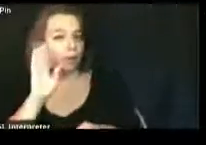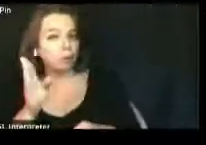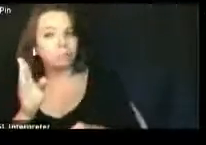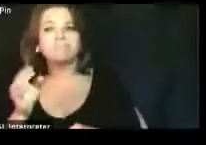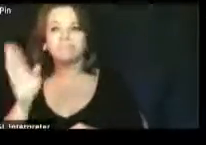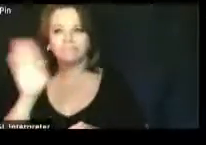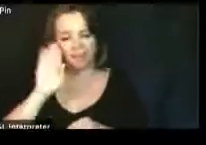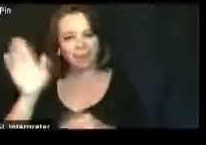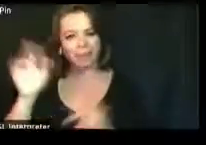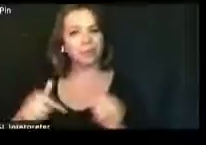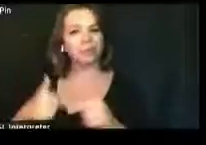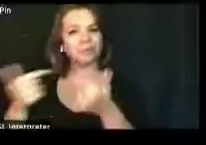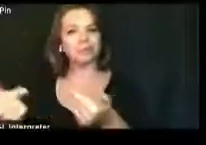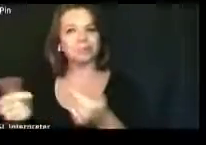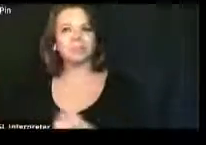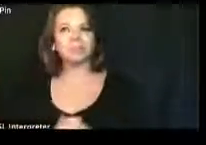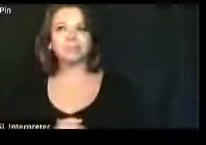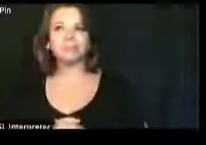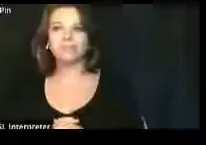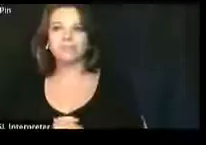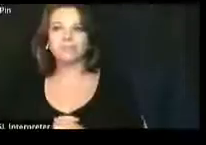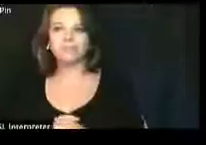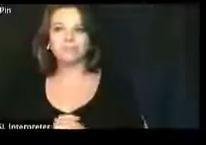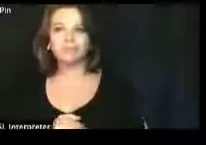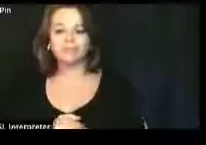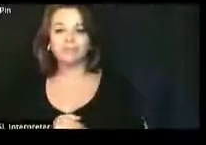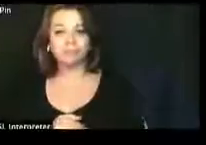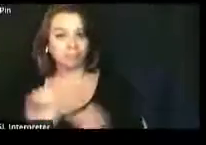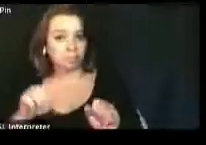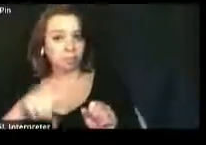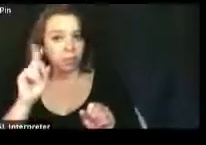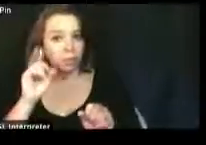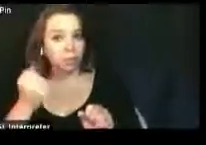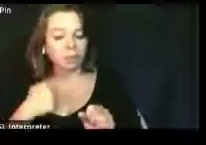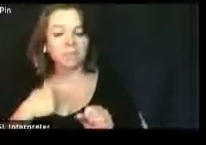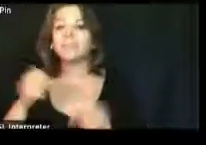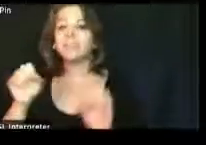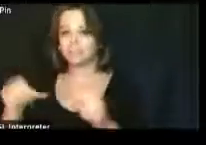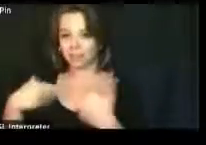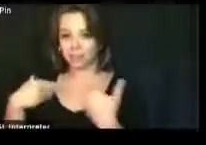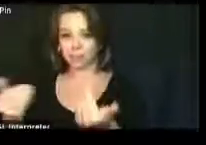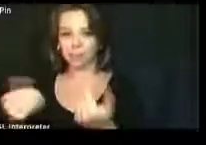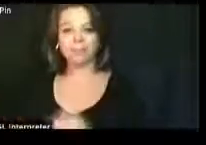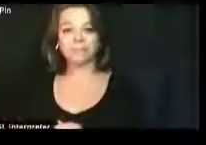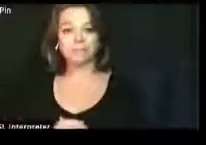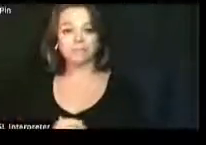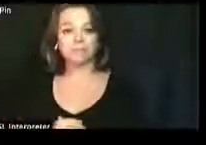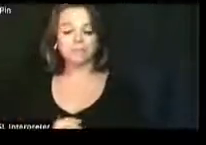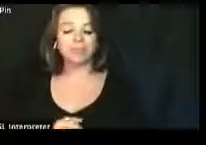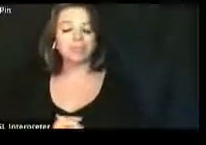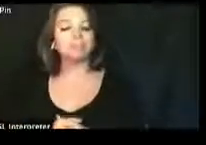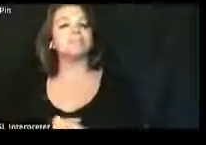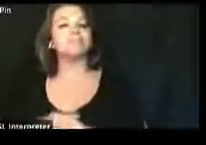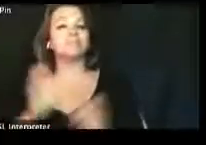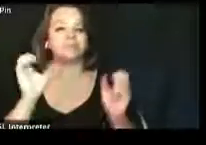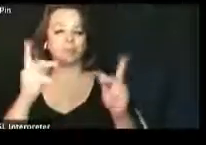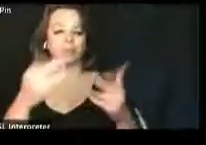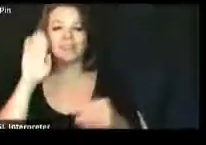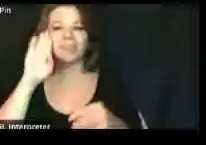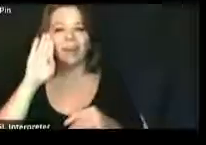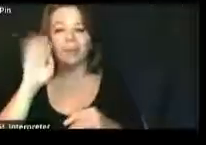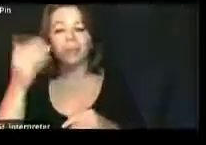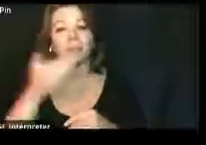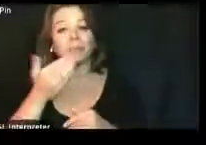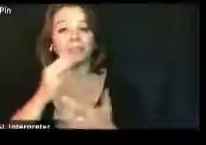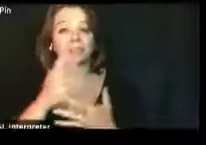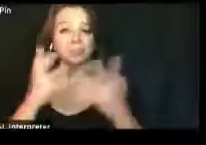yours. All right, can you hear me? Yes, we can. Go ahead. All right. Hello. Thank you so much